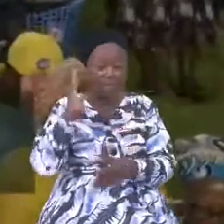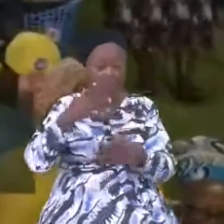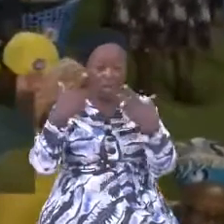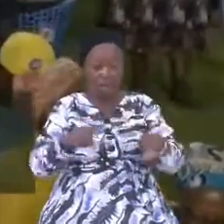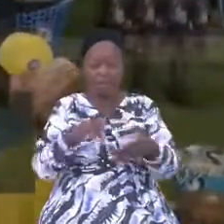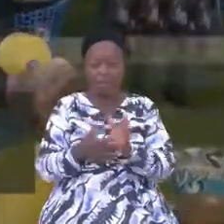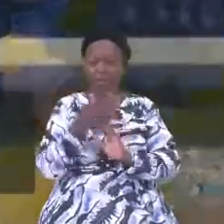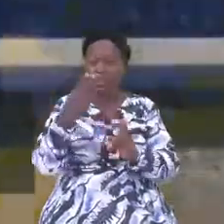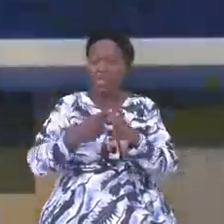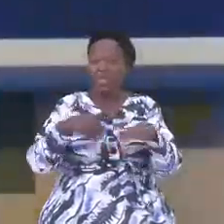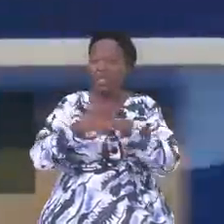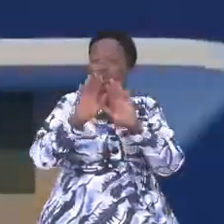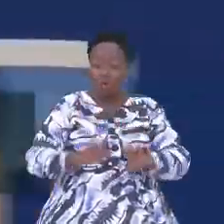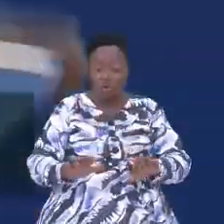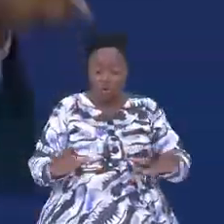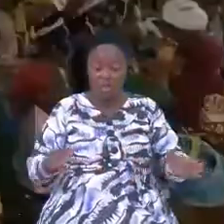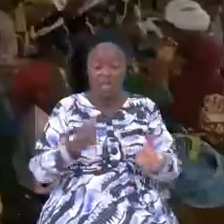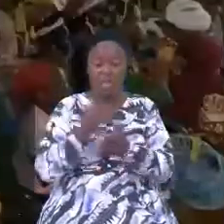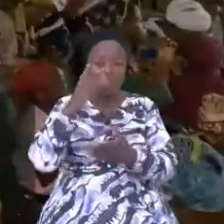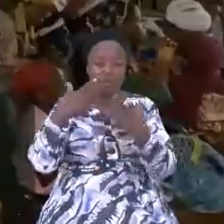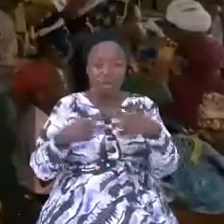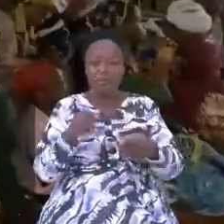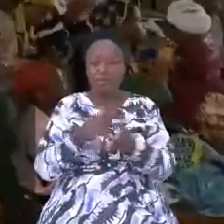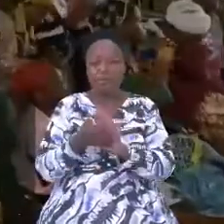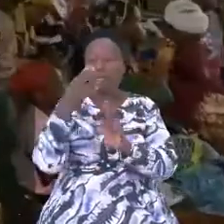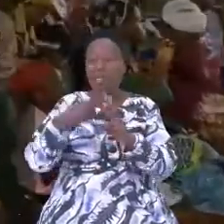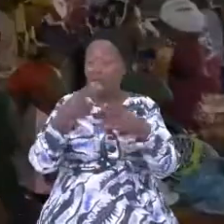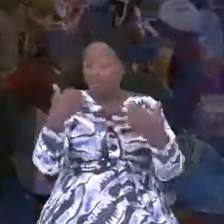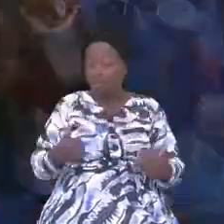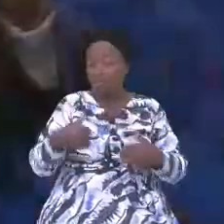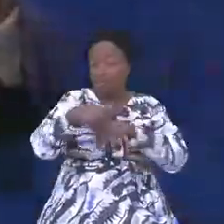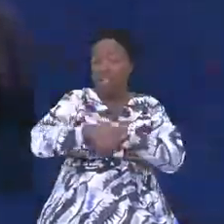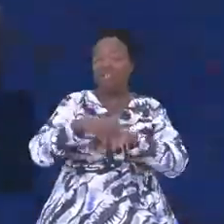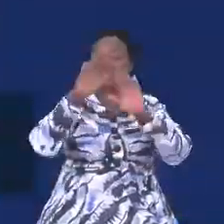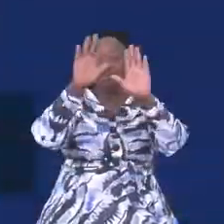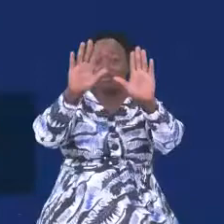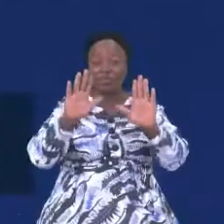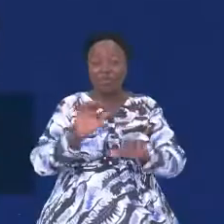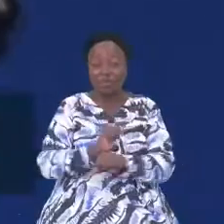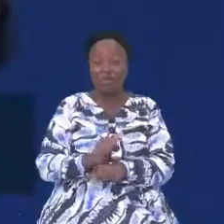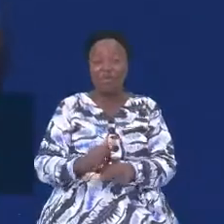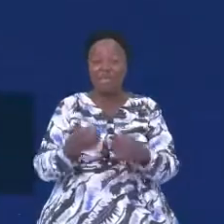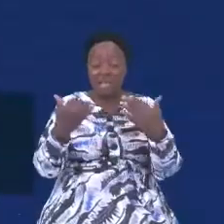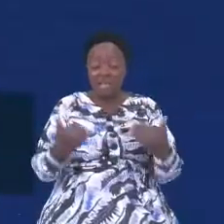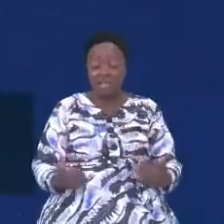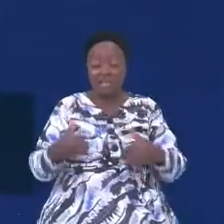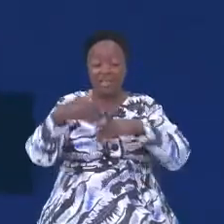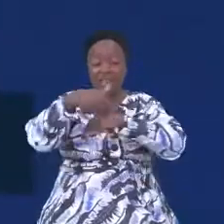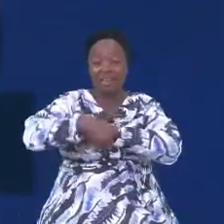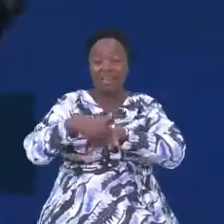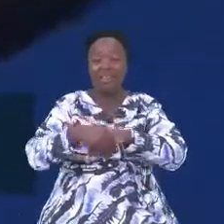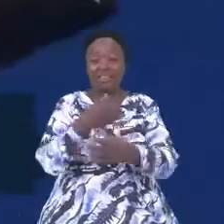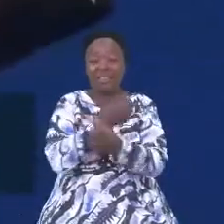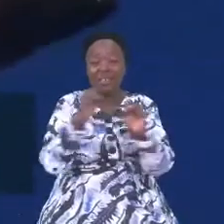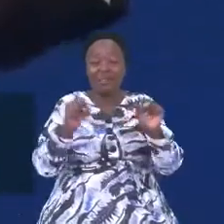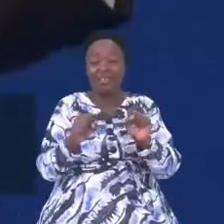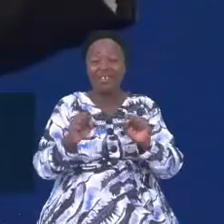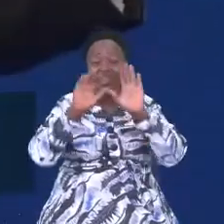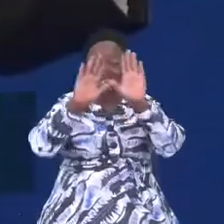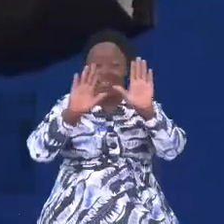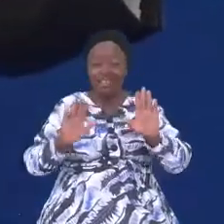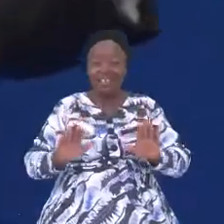children, it will come to pass. Tonight, miracle. Tonight, salvation.